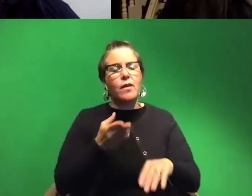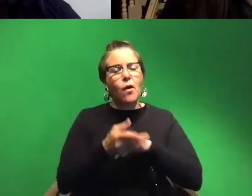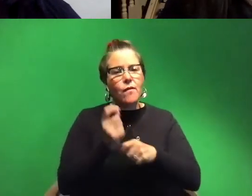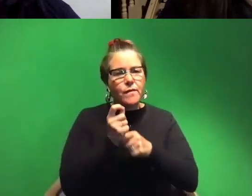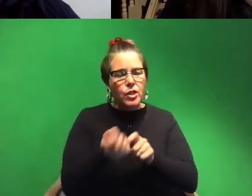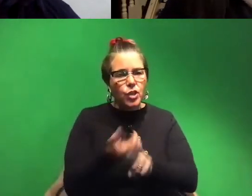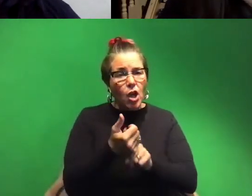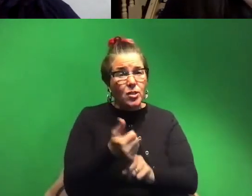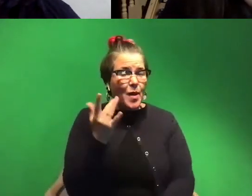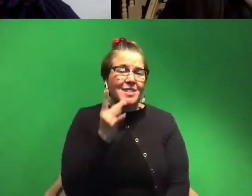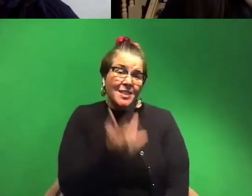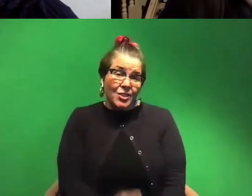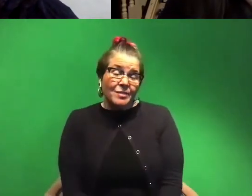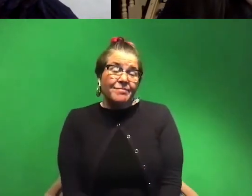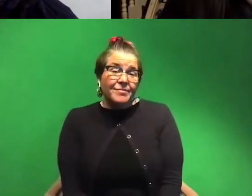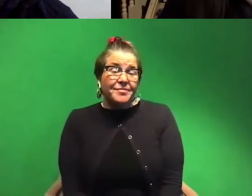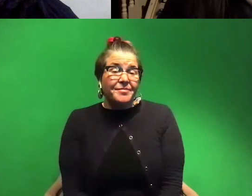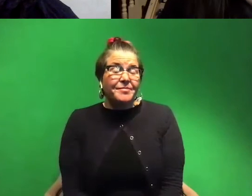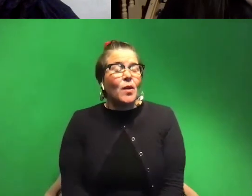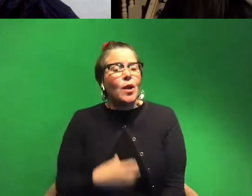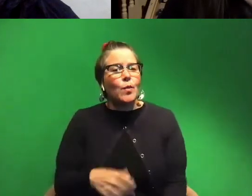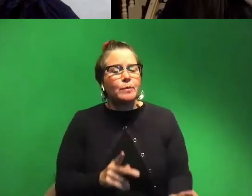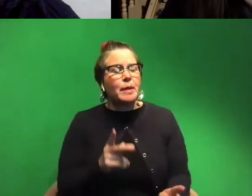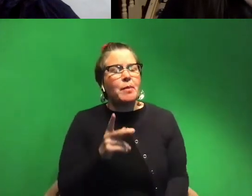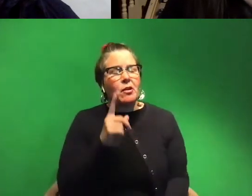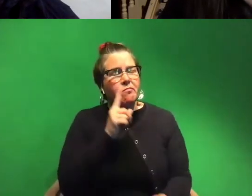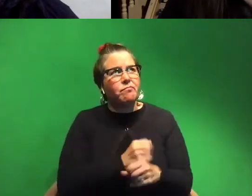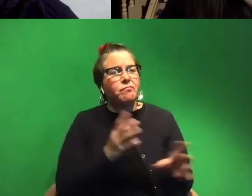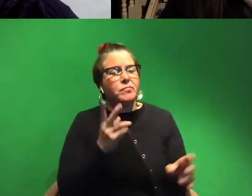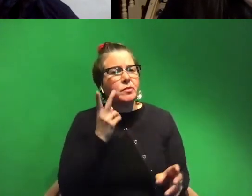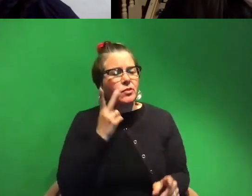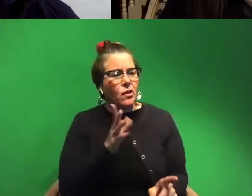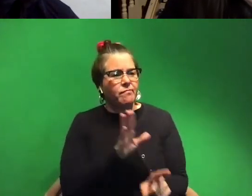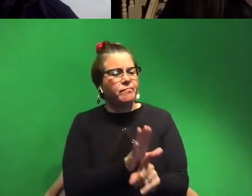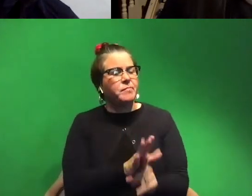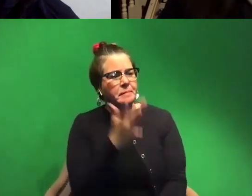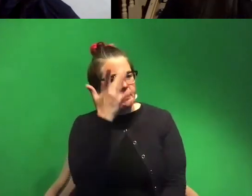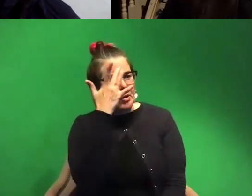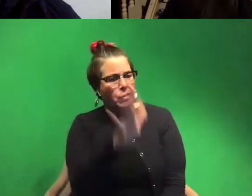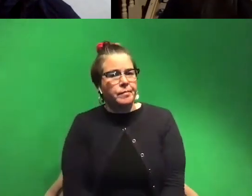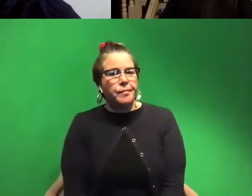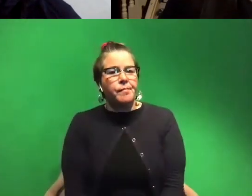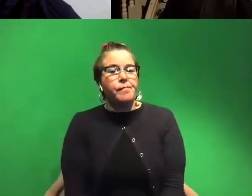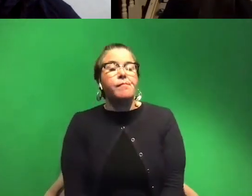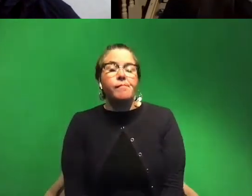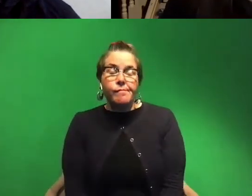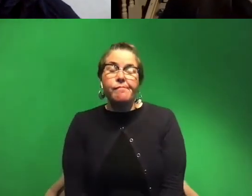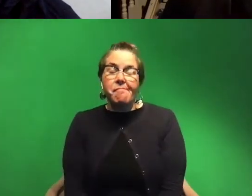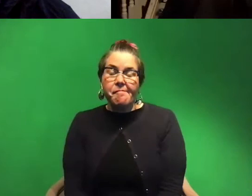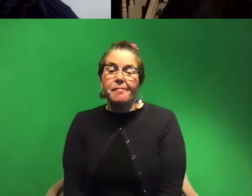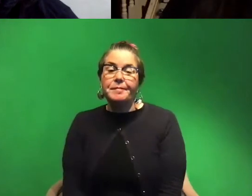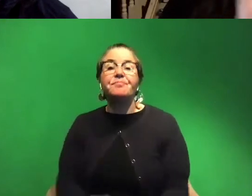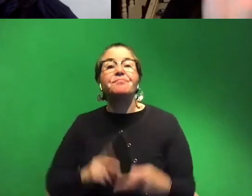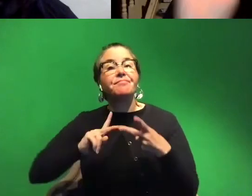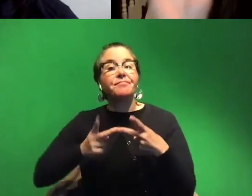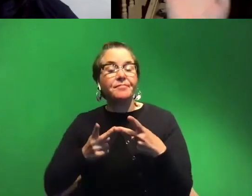they're tasty. And so I really wish people saw just how smart they were. That sounds great. And what would you